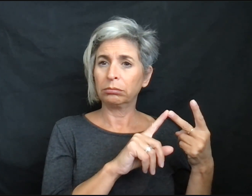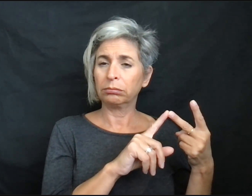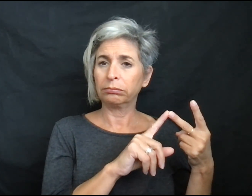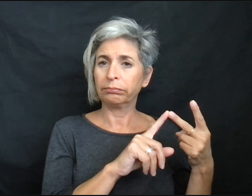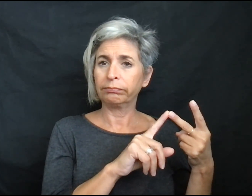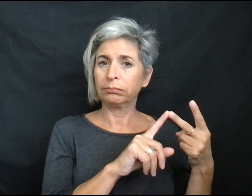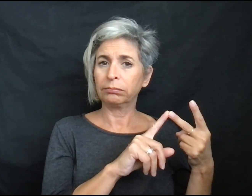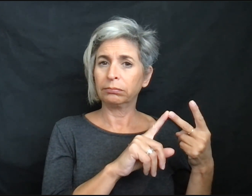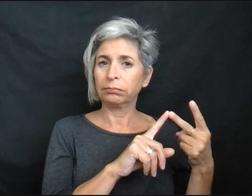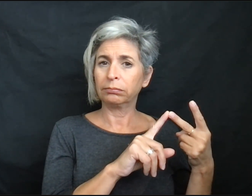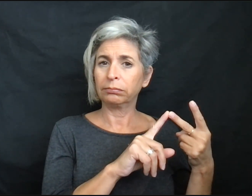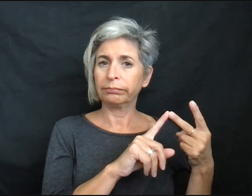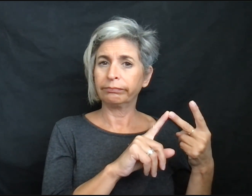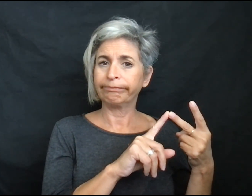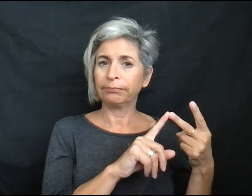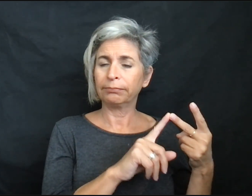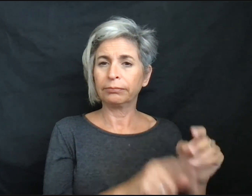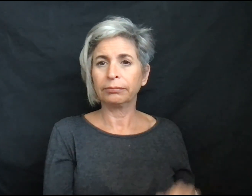Okay, I will note that here.